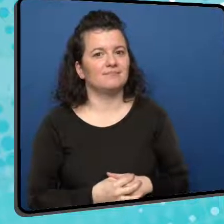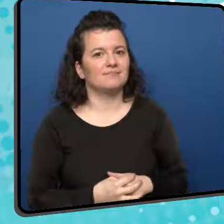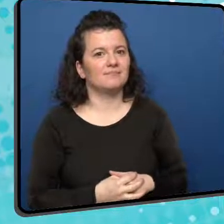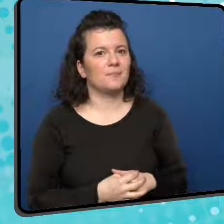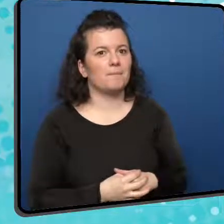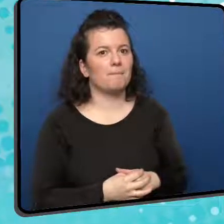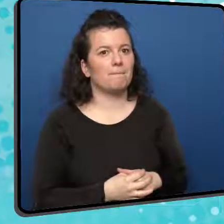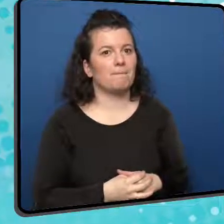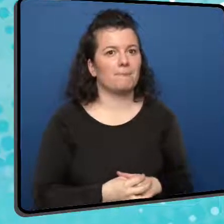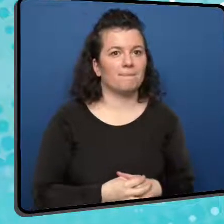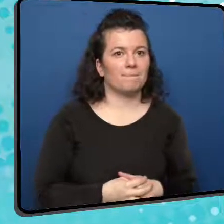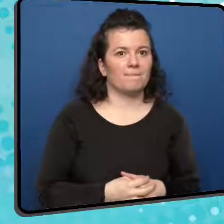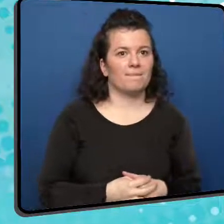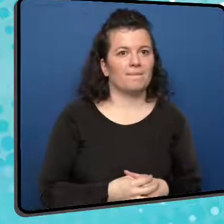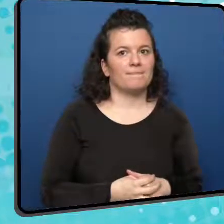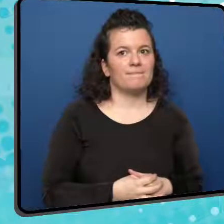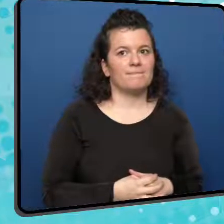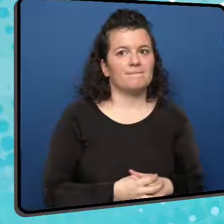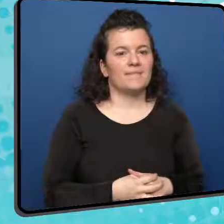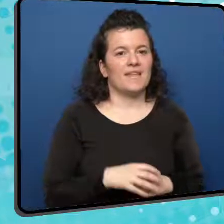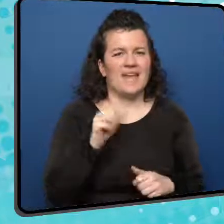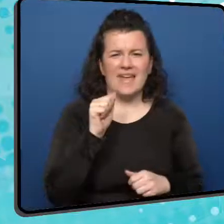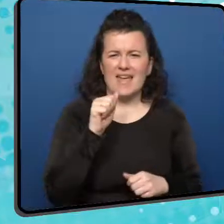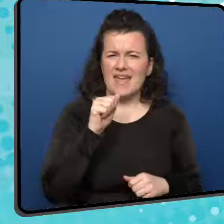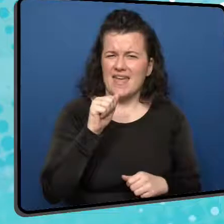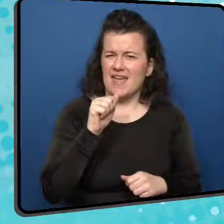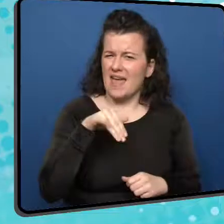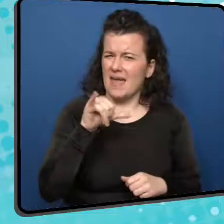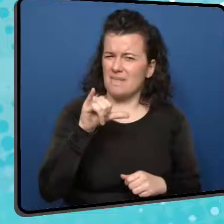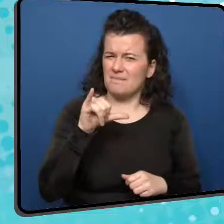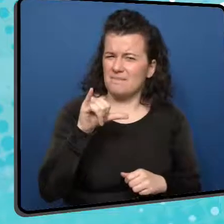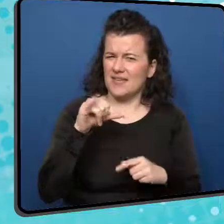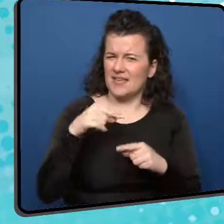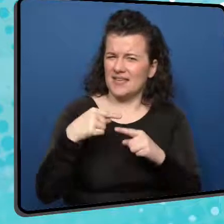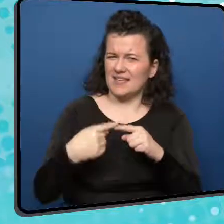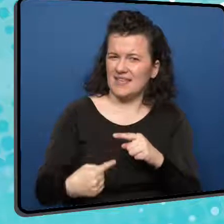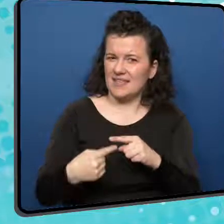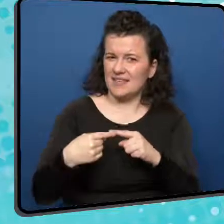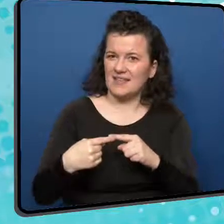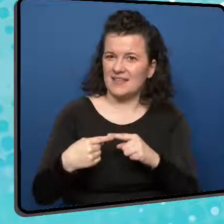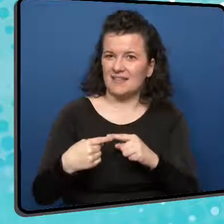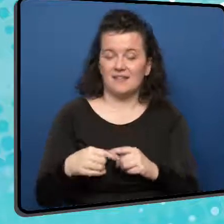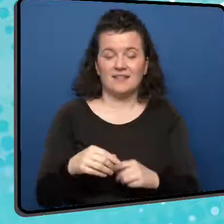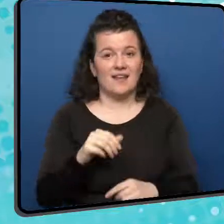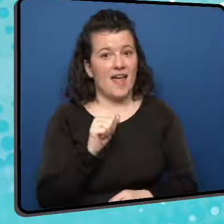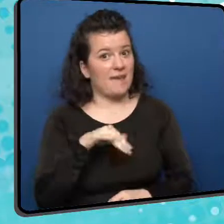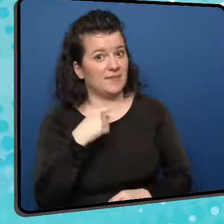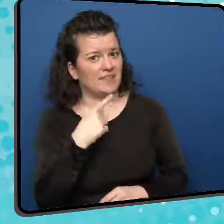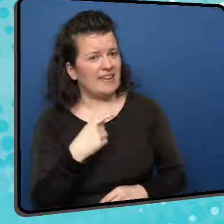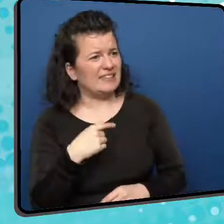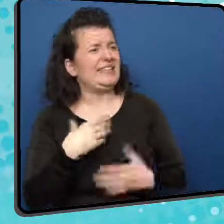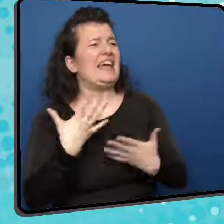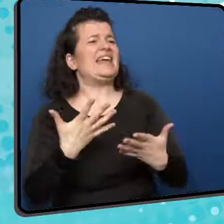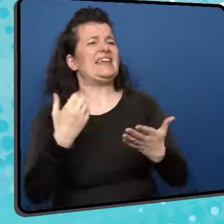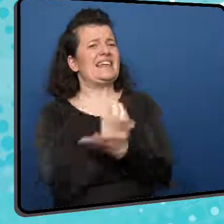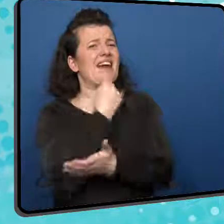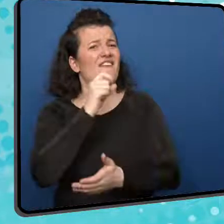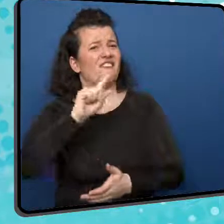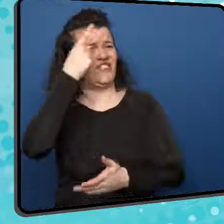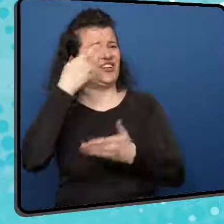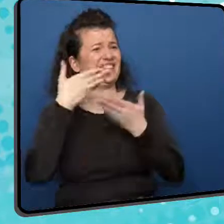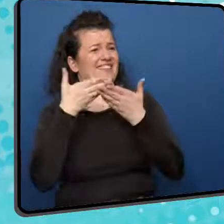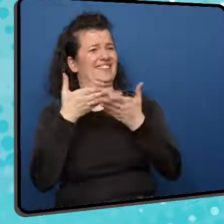I think we kind of lost you, Amy. Oh no, not now. Oh, you're back. Not in the first episode. Yes. I'm